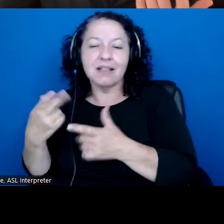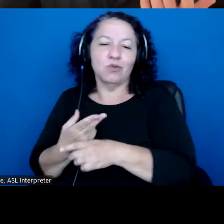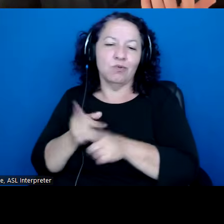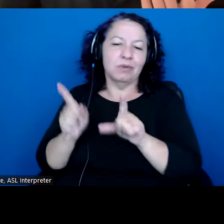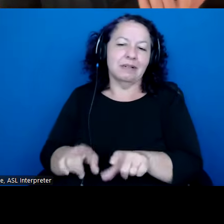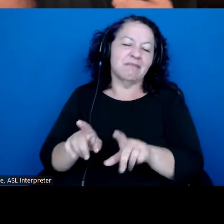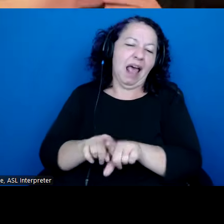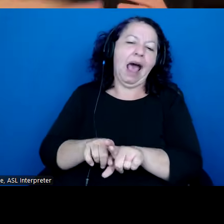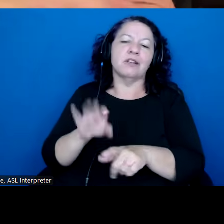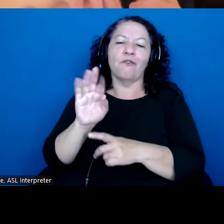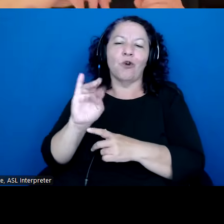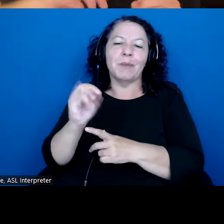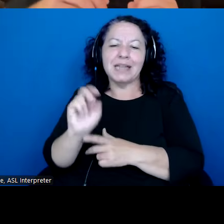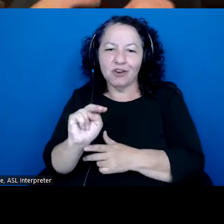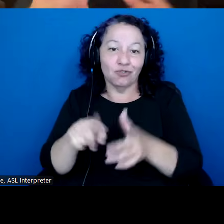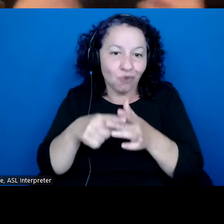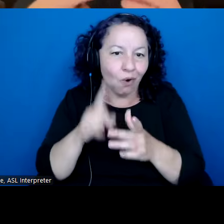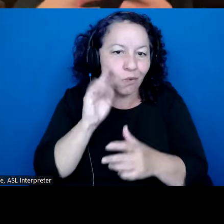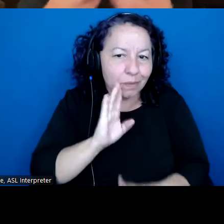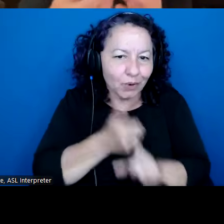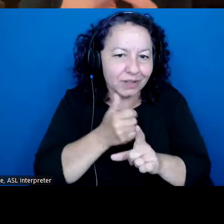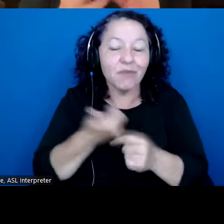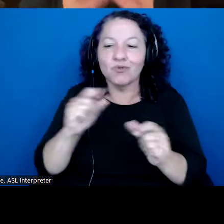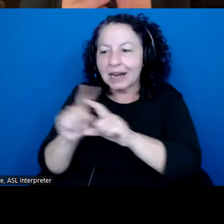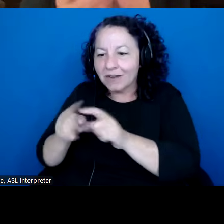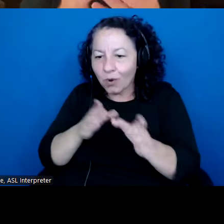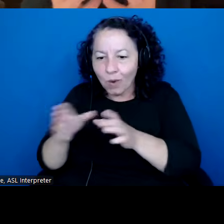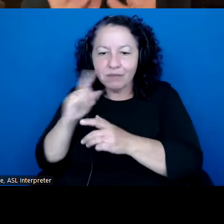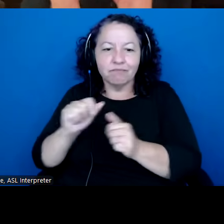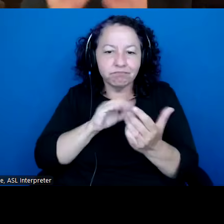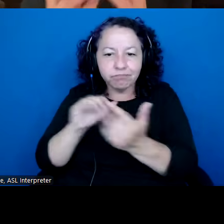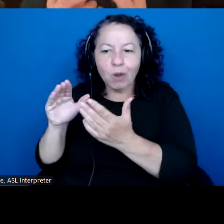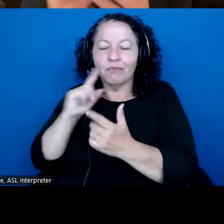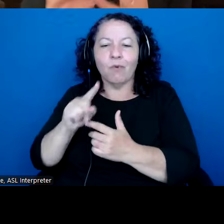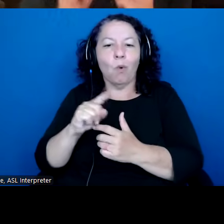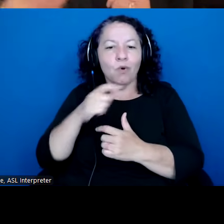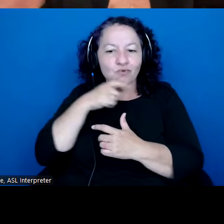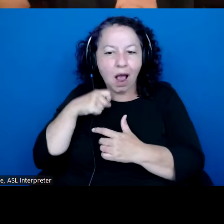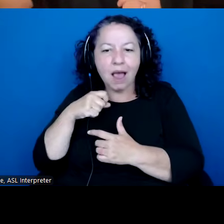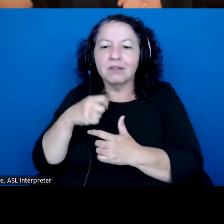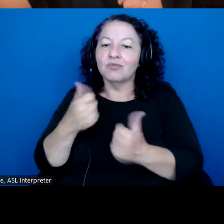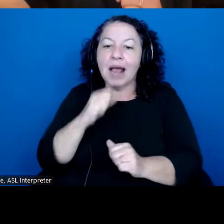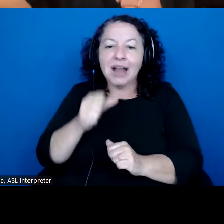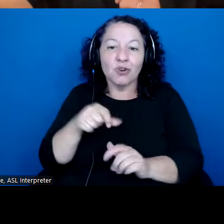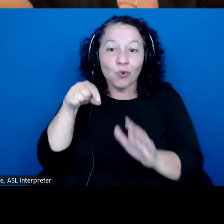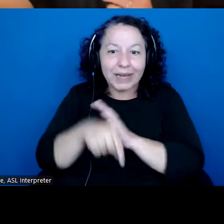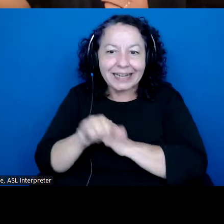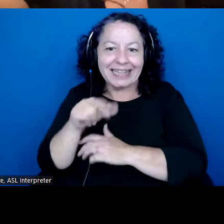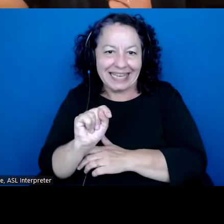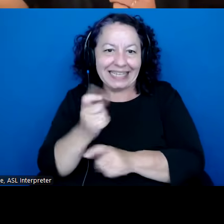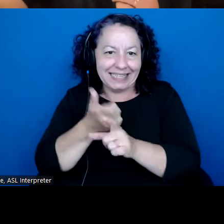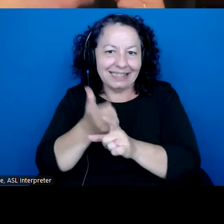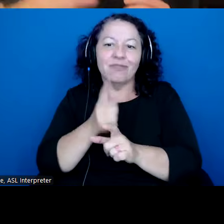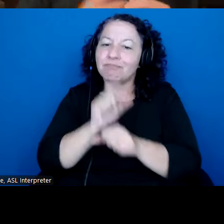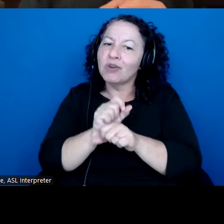starter for this beer. So I was trying all different ways of drying it out to try not to kill off the yeast and to have it